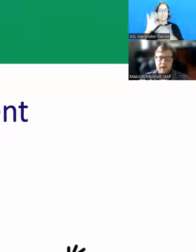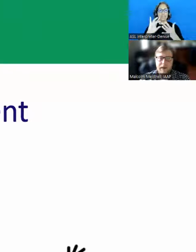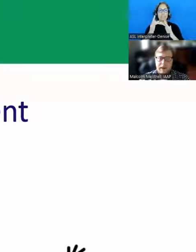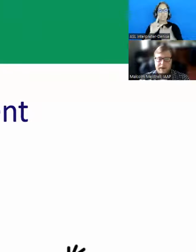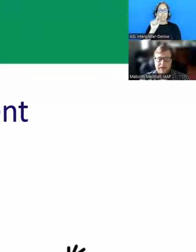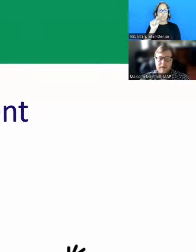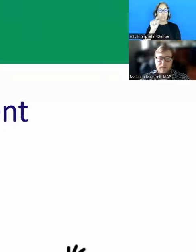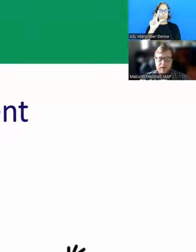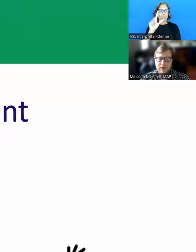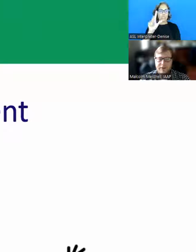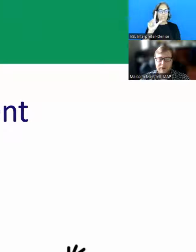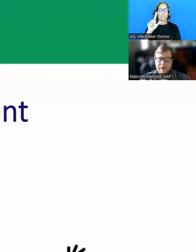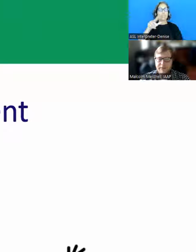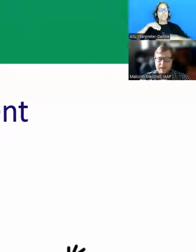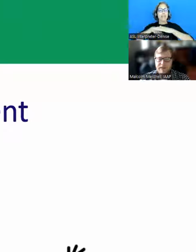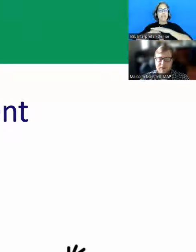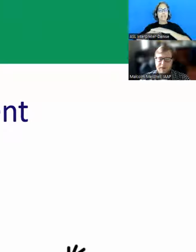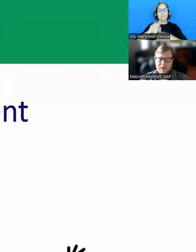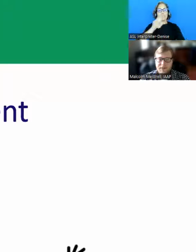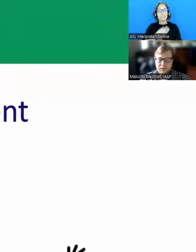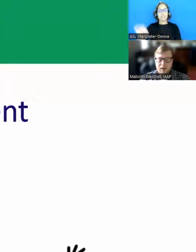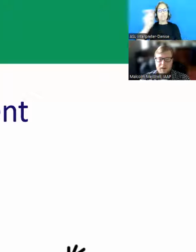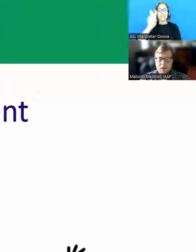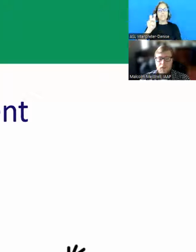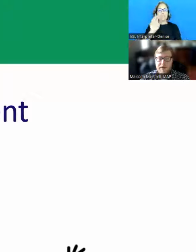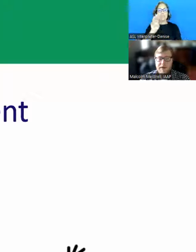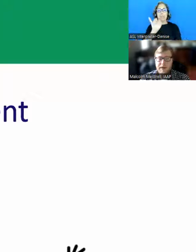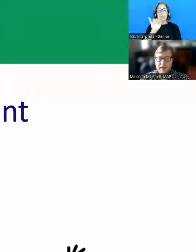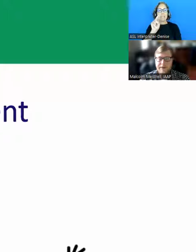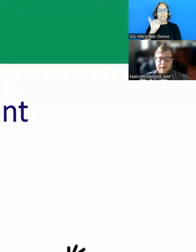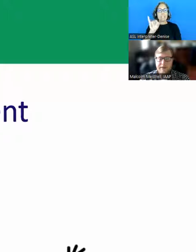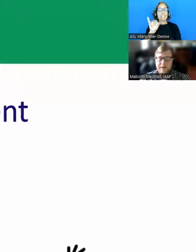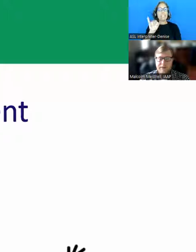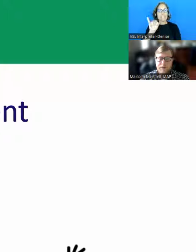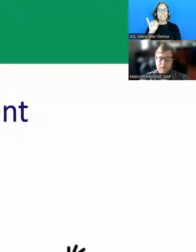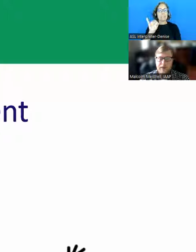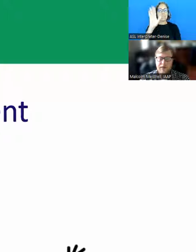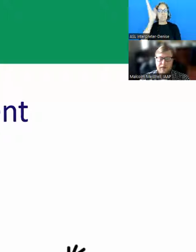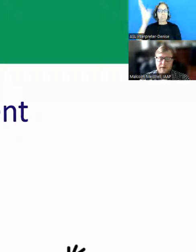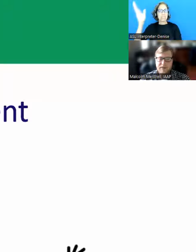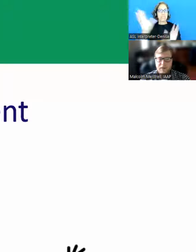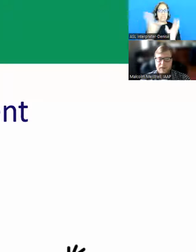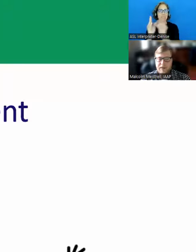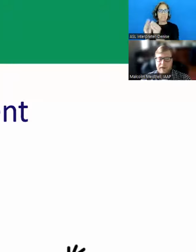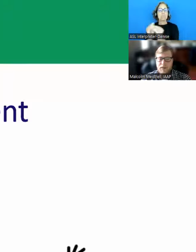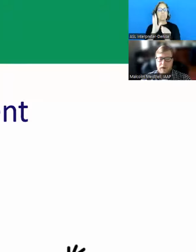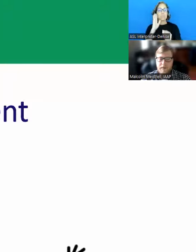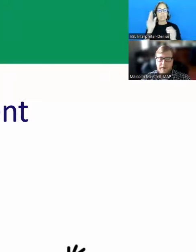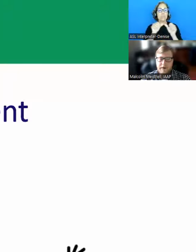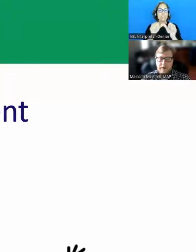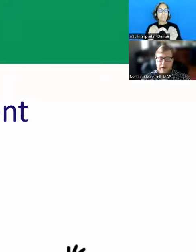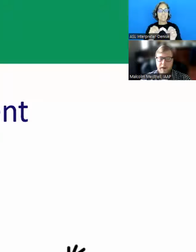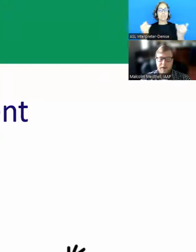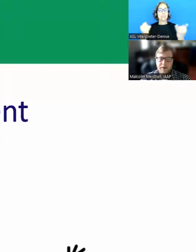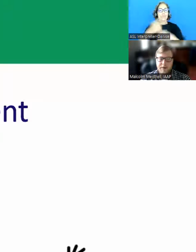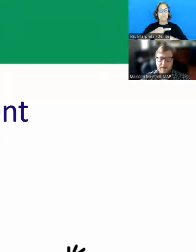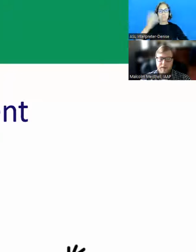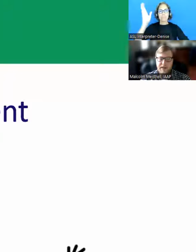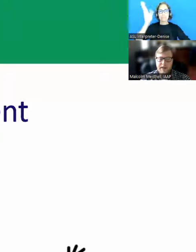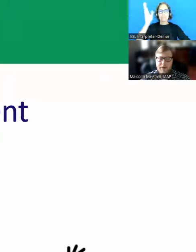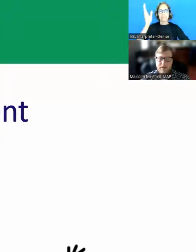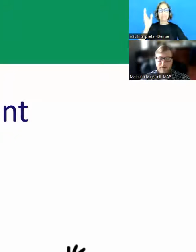2023 and Accessibility Journey mini-series. We're excited to continue the mini-series with today's webinar,